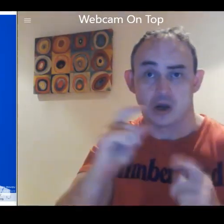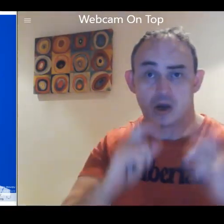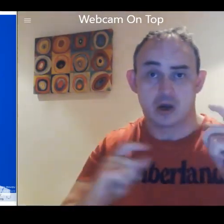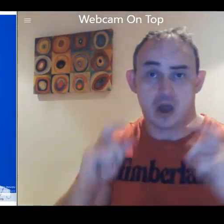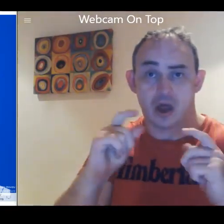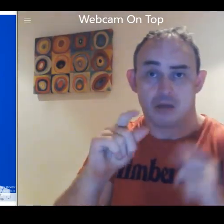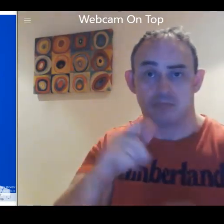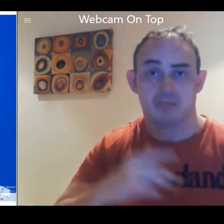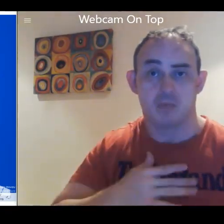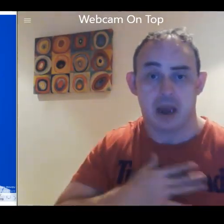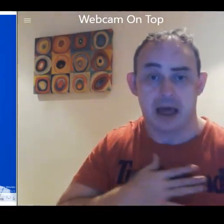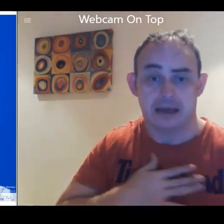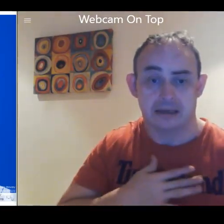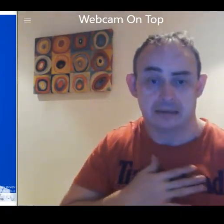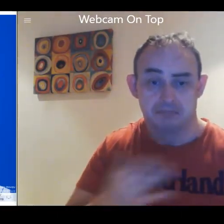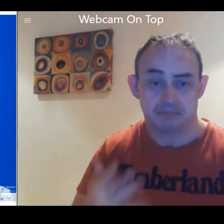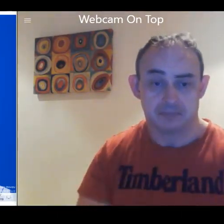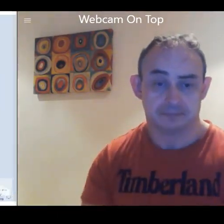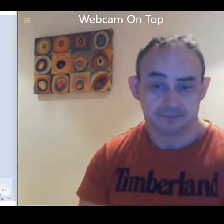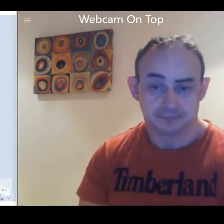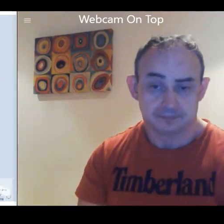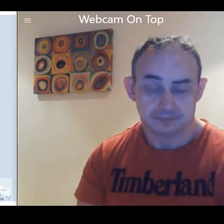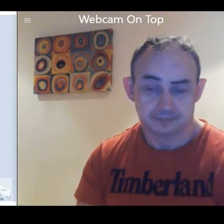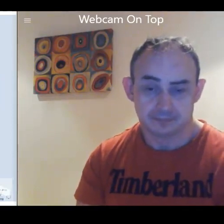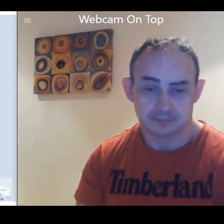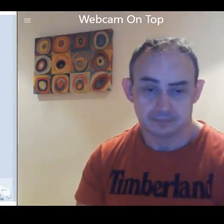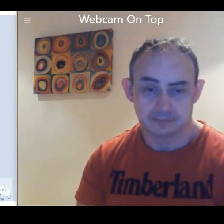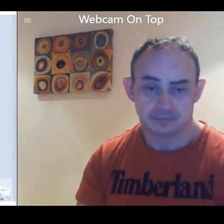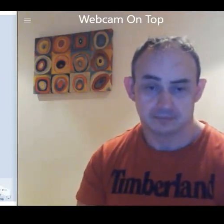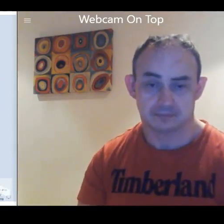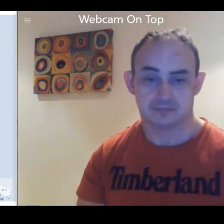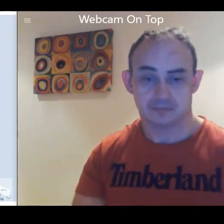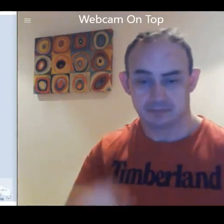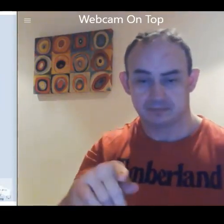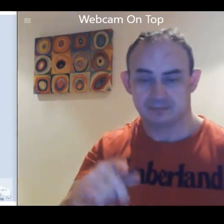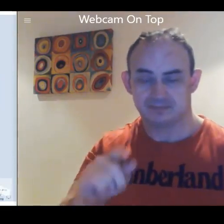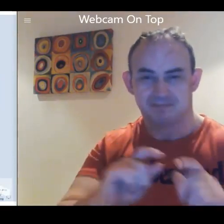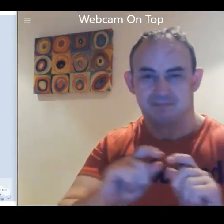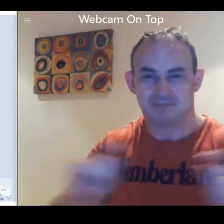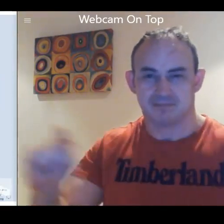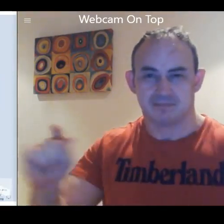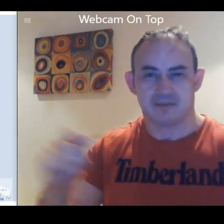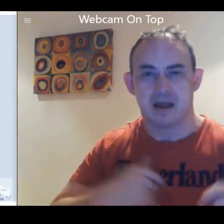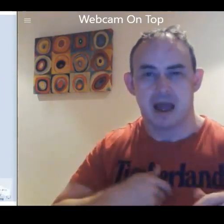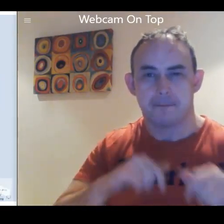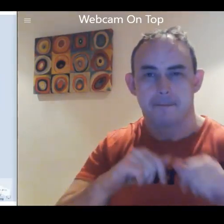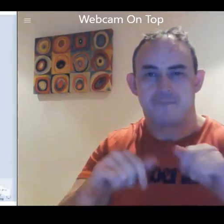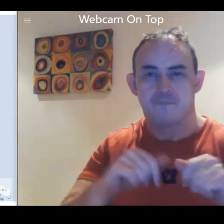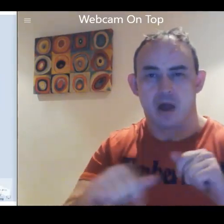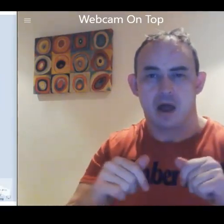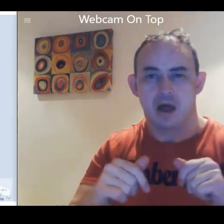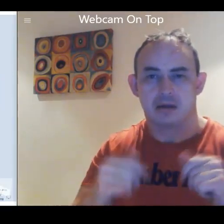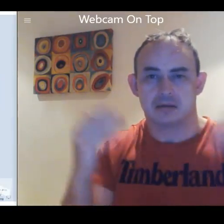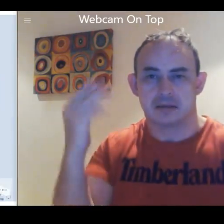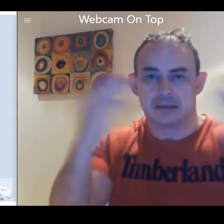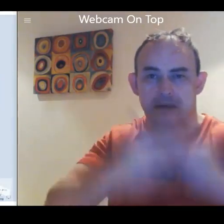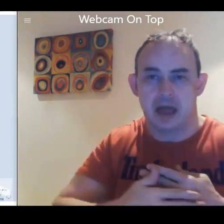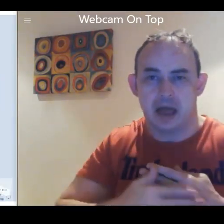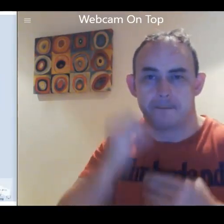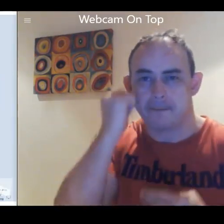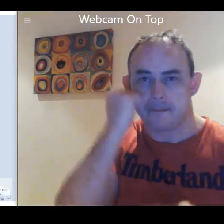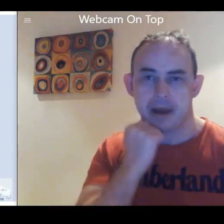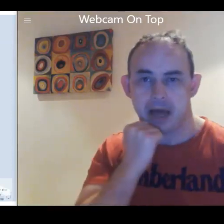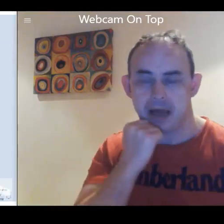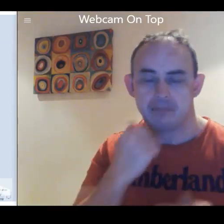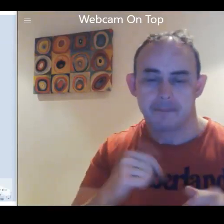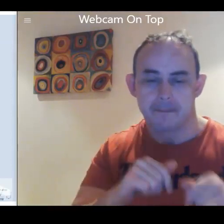Okay, moving right along, the next noteworthy change is there's now a drop shadow behind the action center, which is very subtle. You can see it here. If you